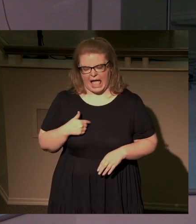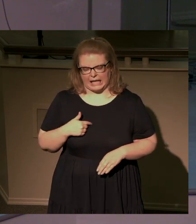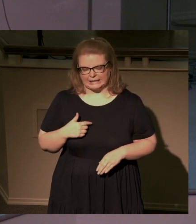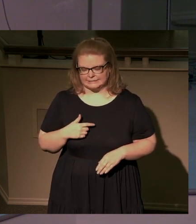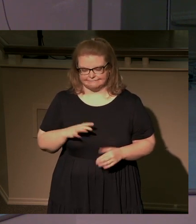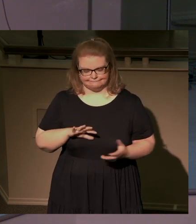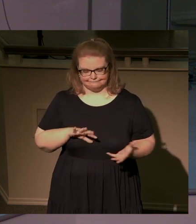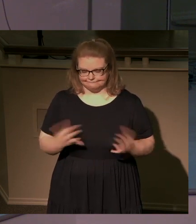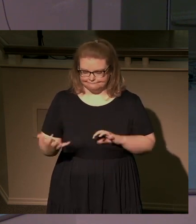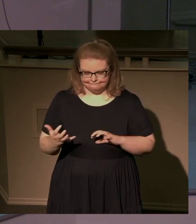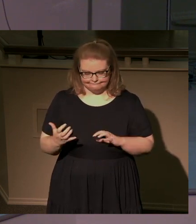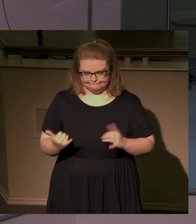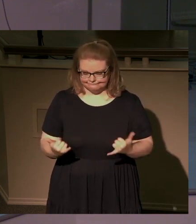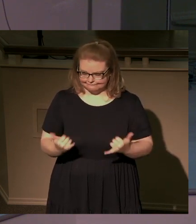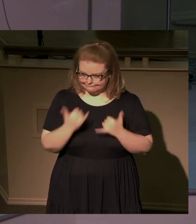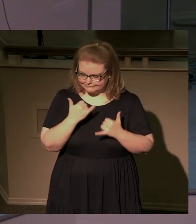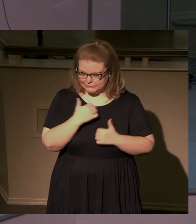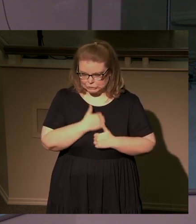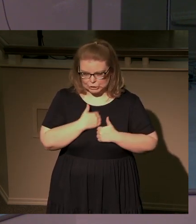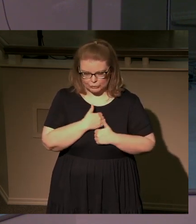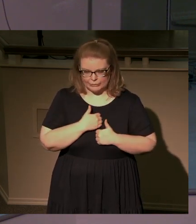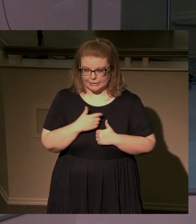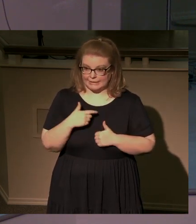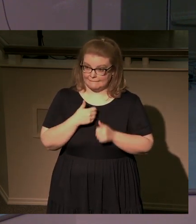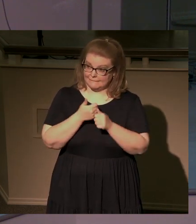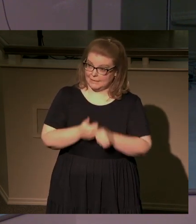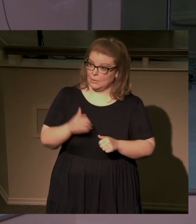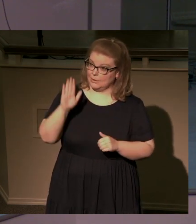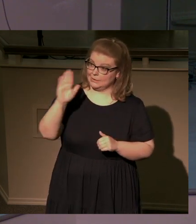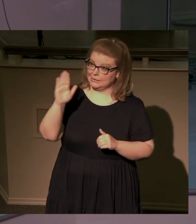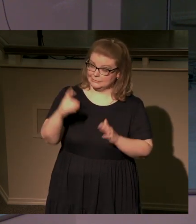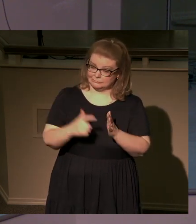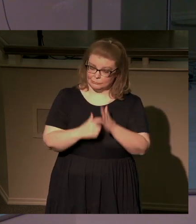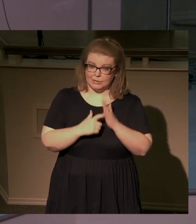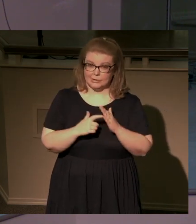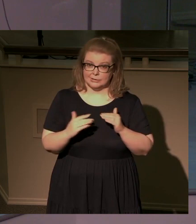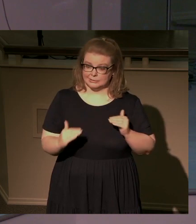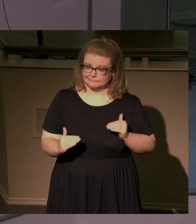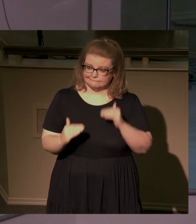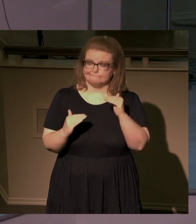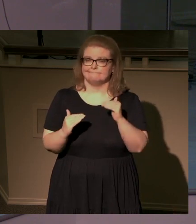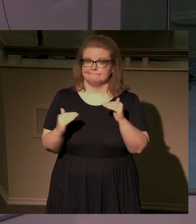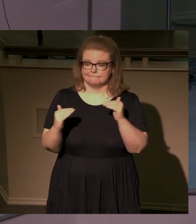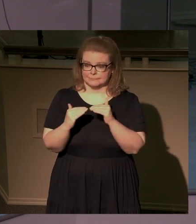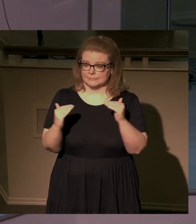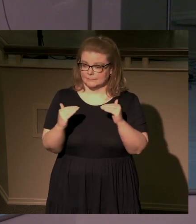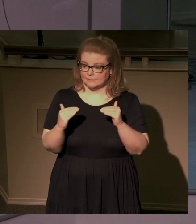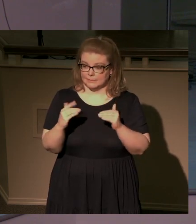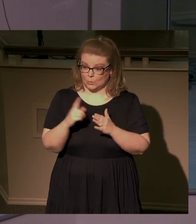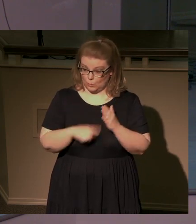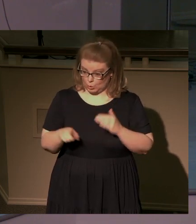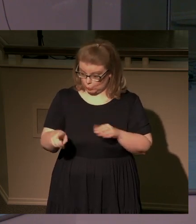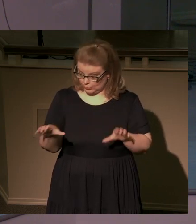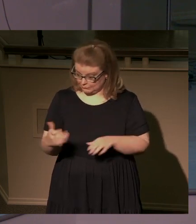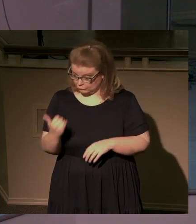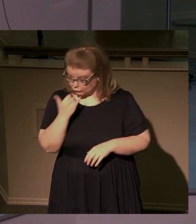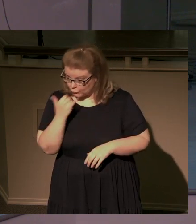I'm sorry. That is not the standard of God. The standard of God is this. And what you did was wrong too.